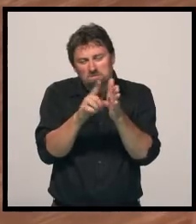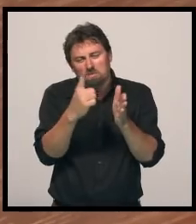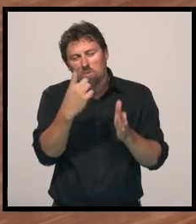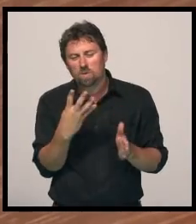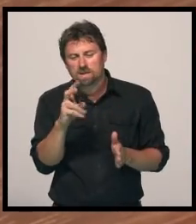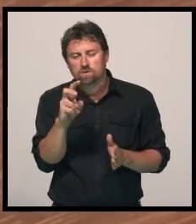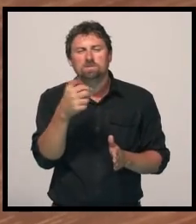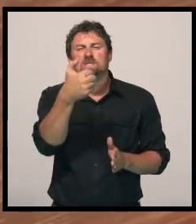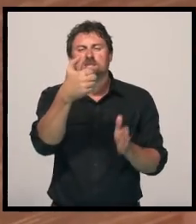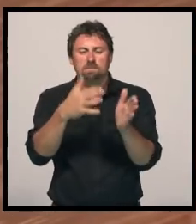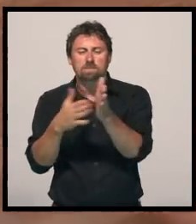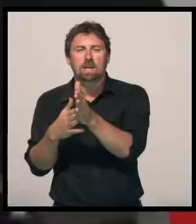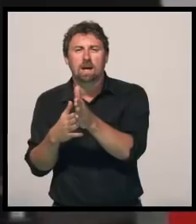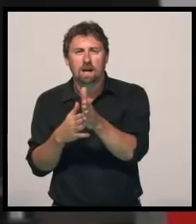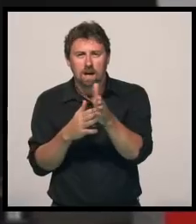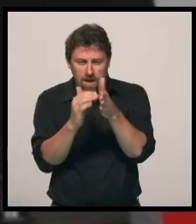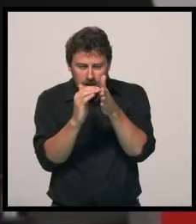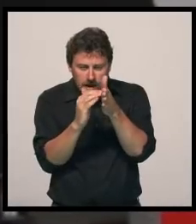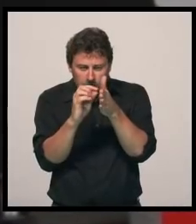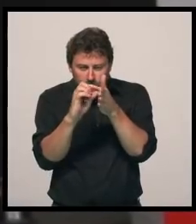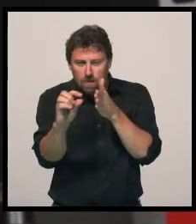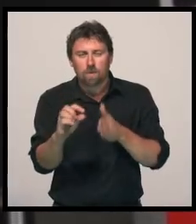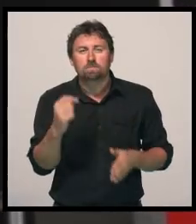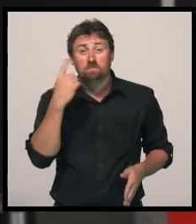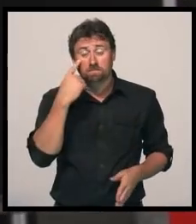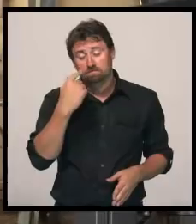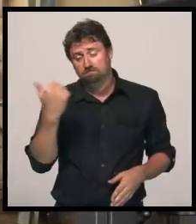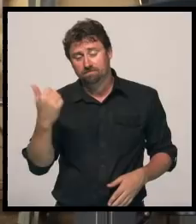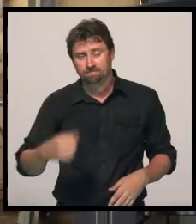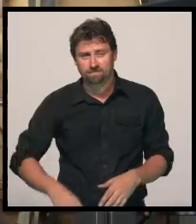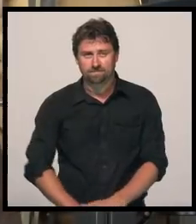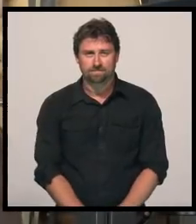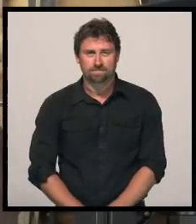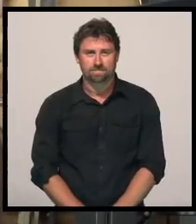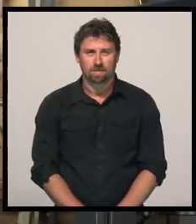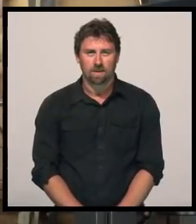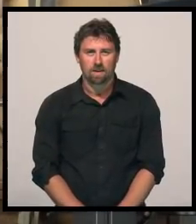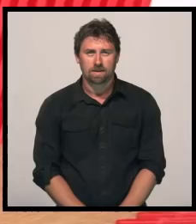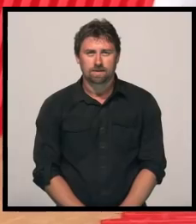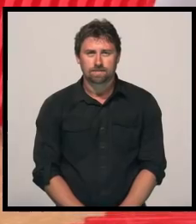A quarter of an inch or 6mm wide. Okay? Let's go and do that.